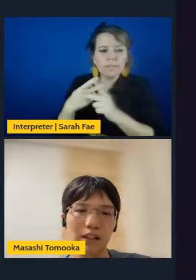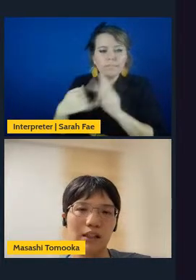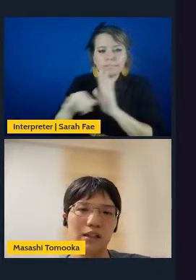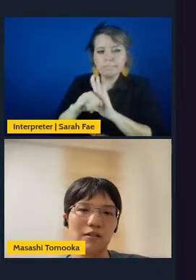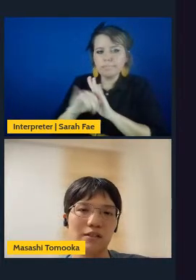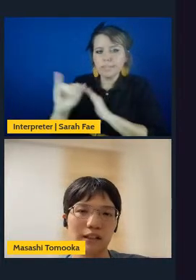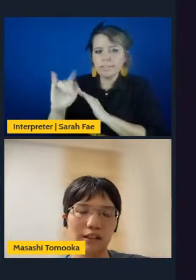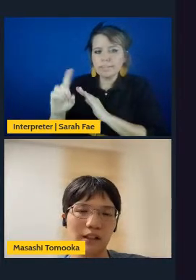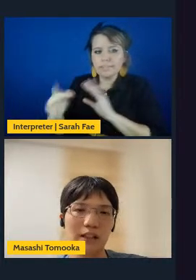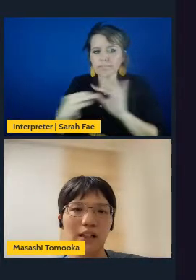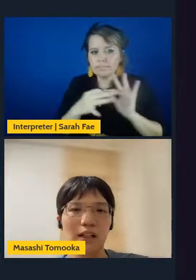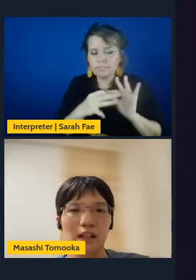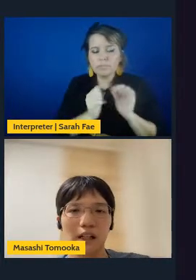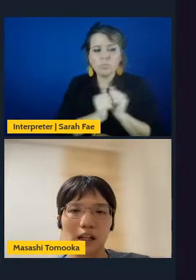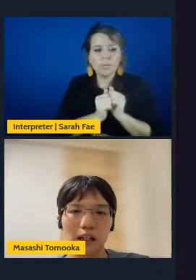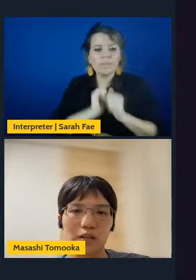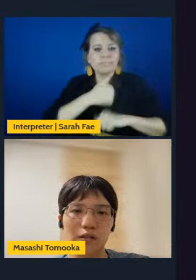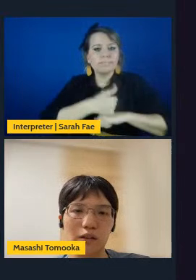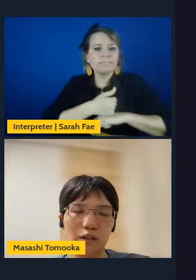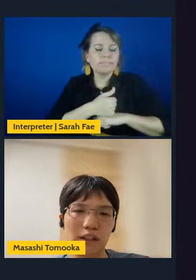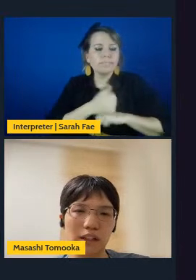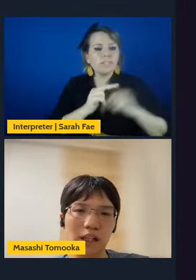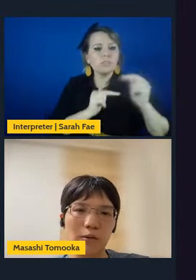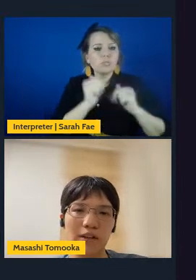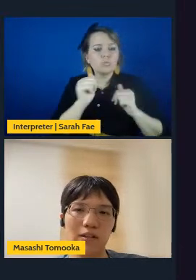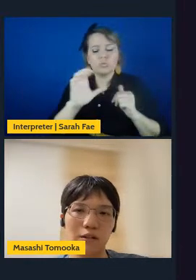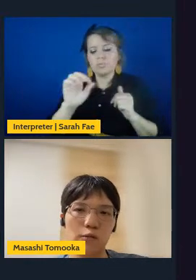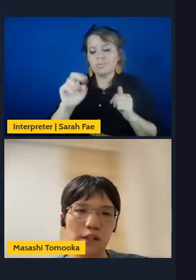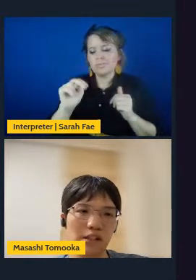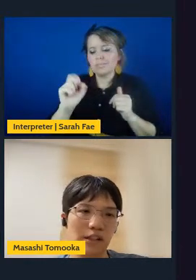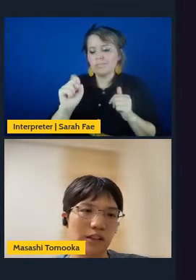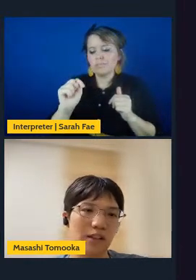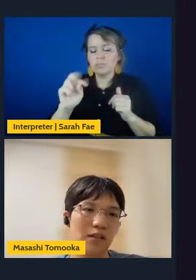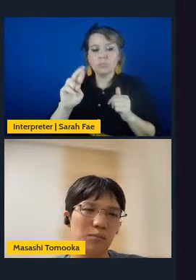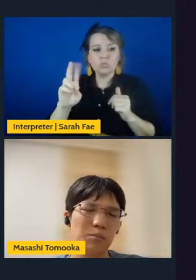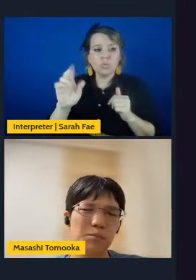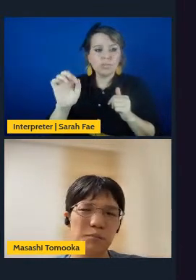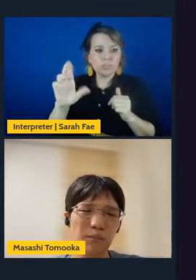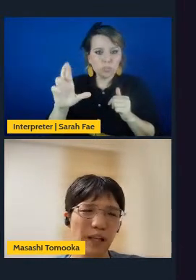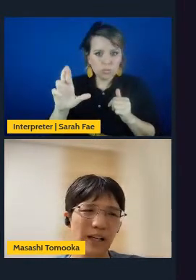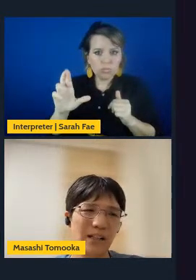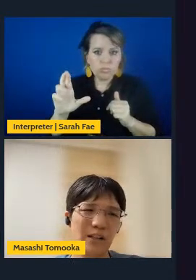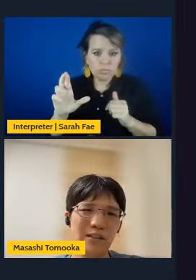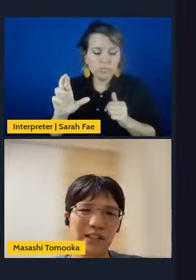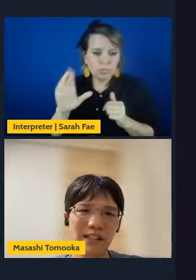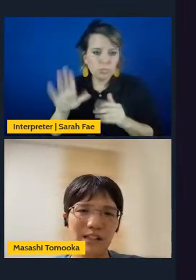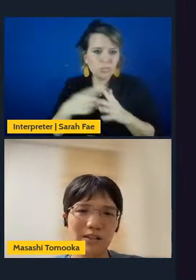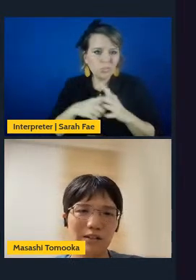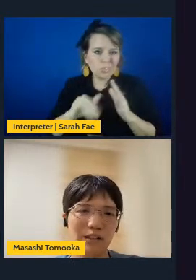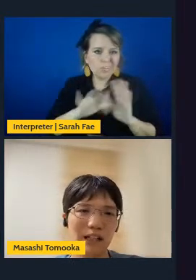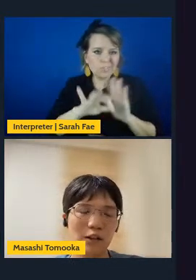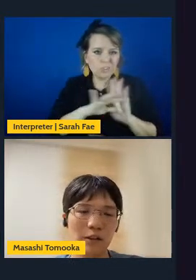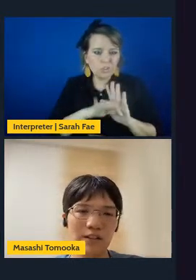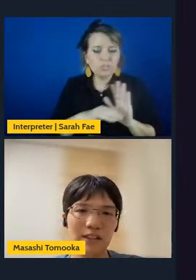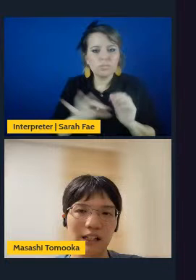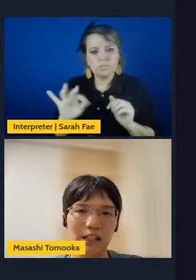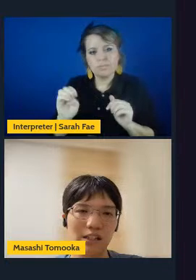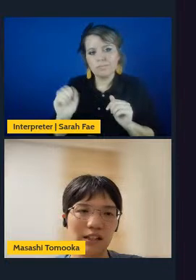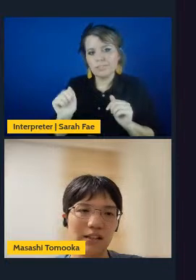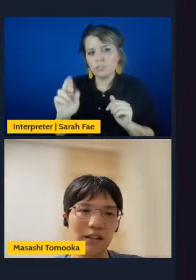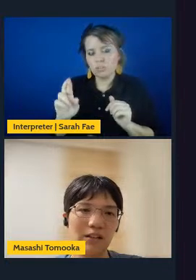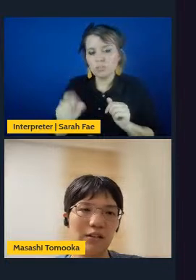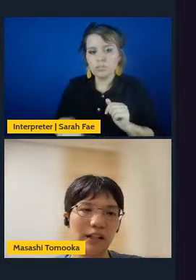amplify constructor to enable the auth feature. And usually those attributes